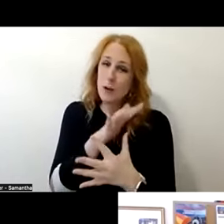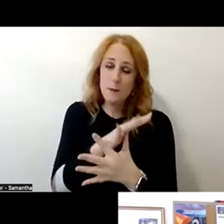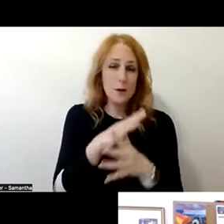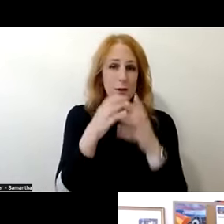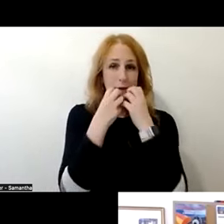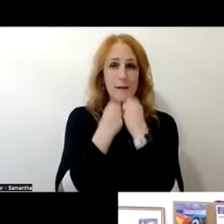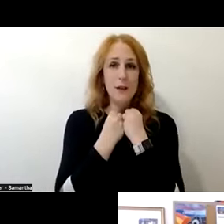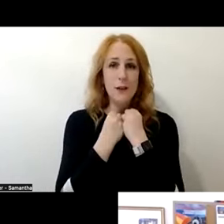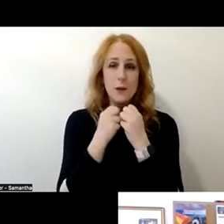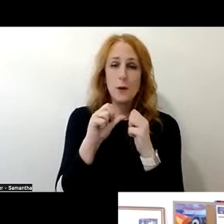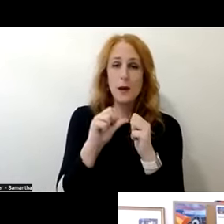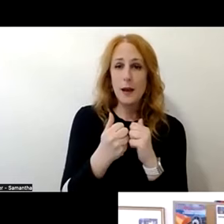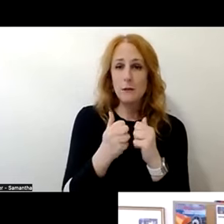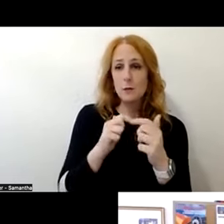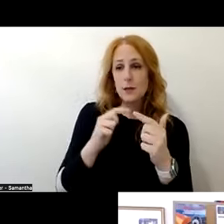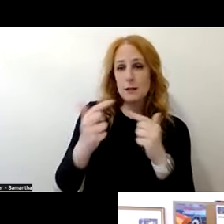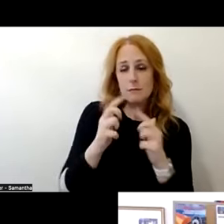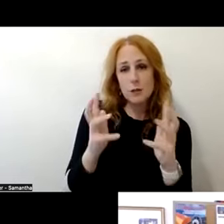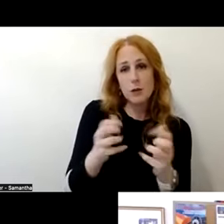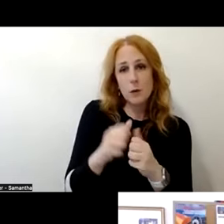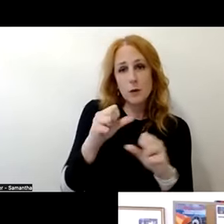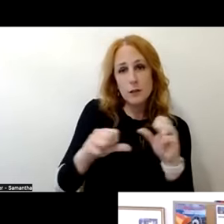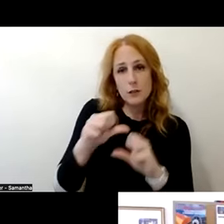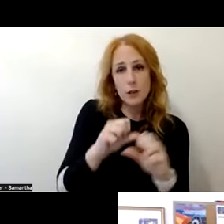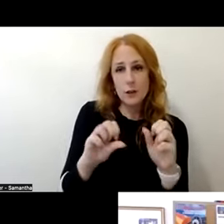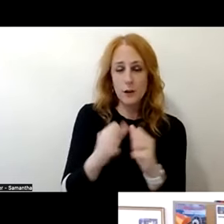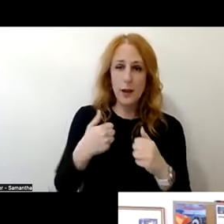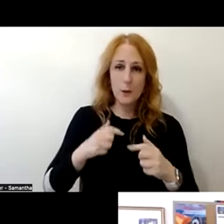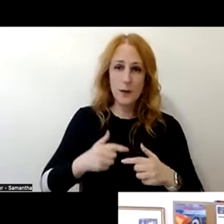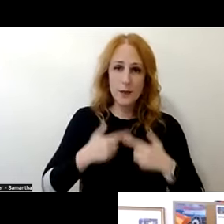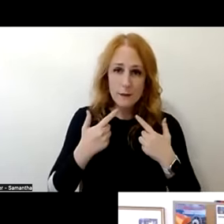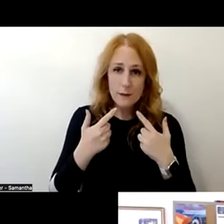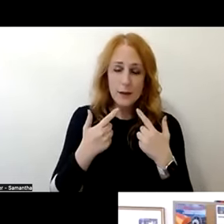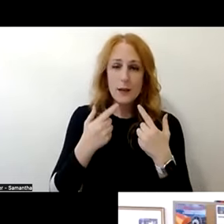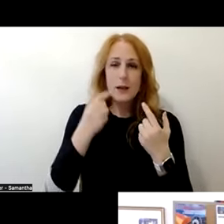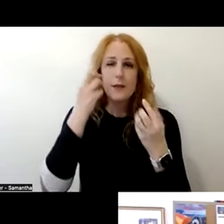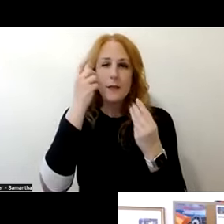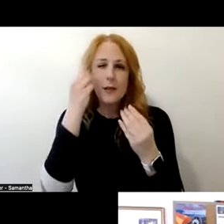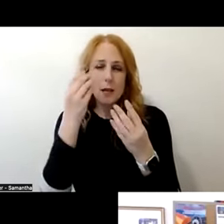we try to speak to each other. It is how we try to live. And when we're holding concepts around safety,